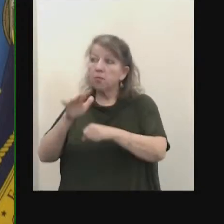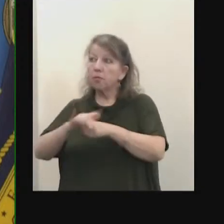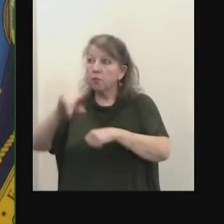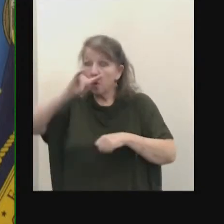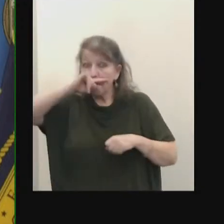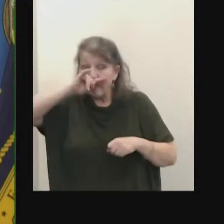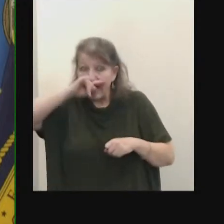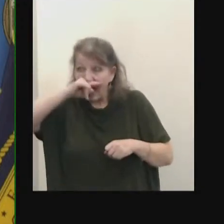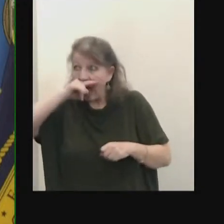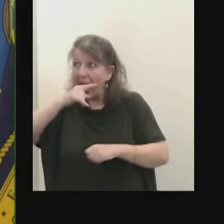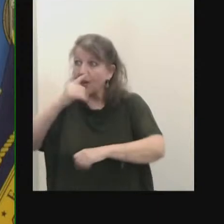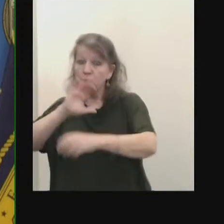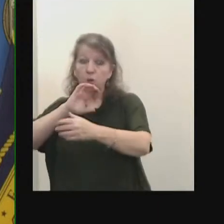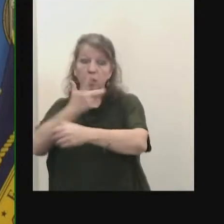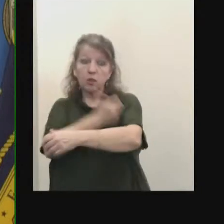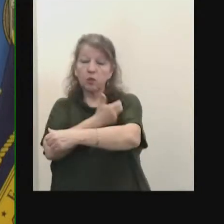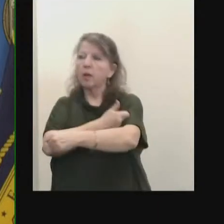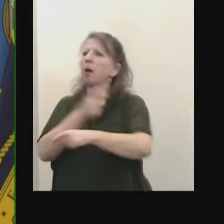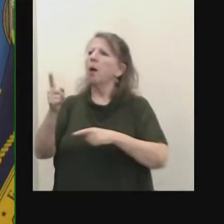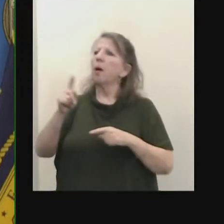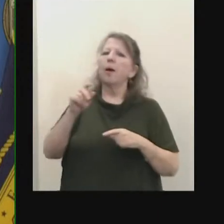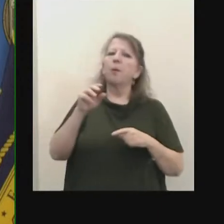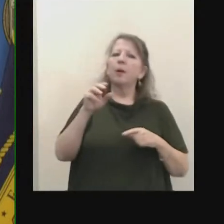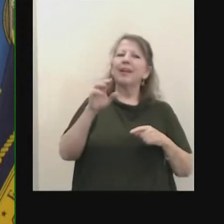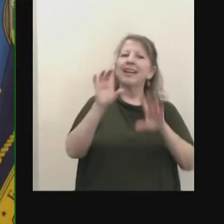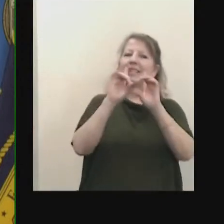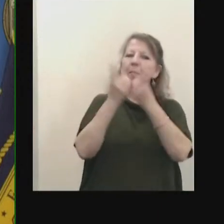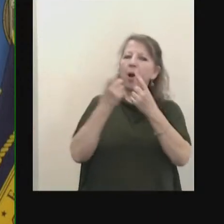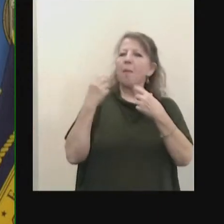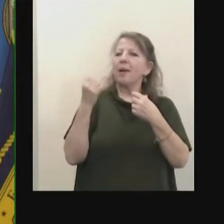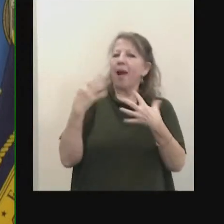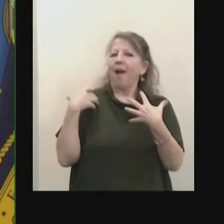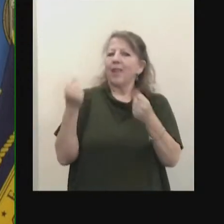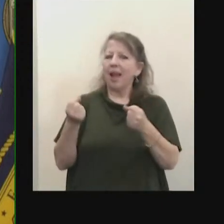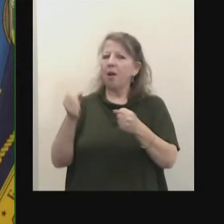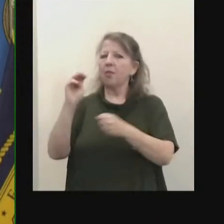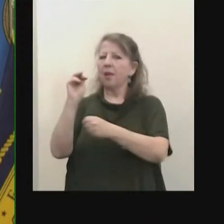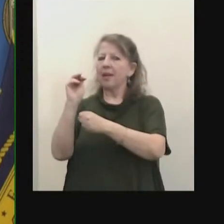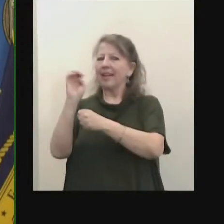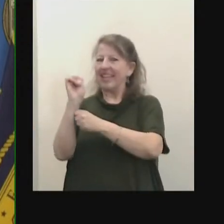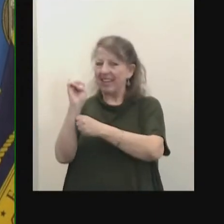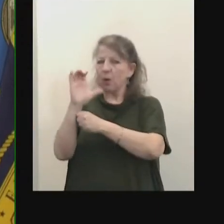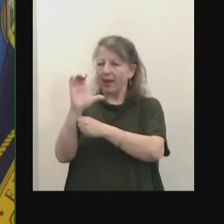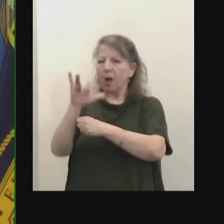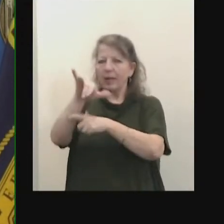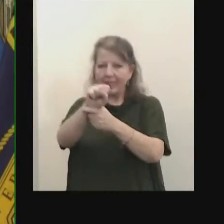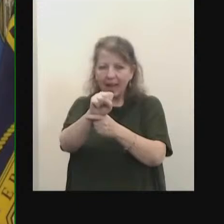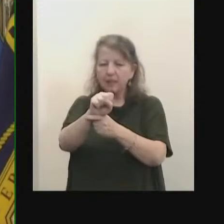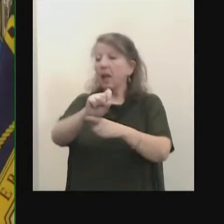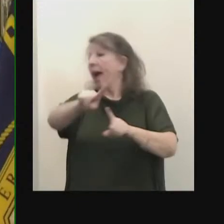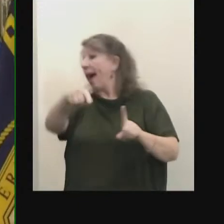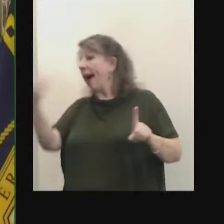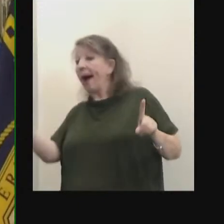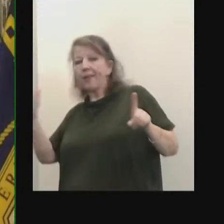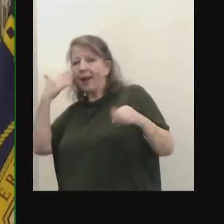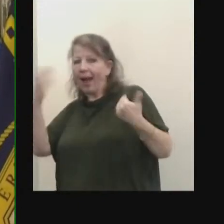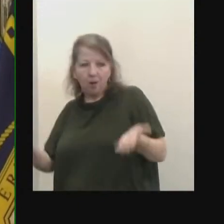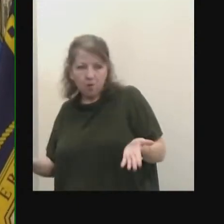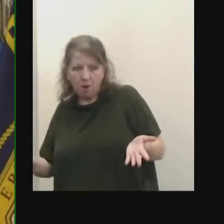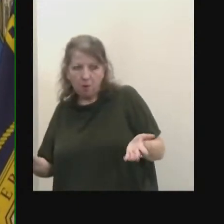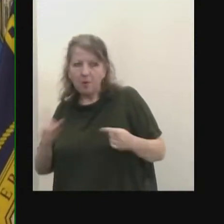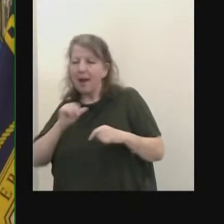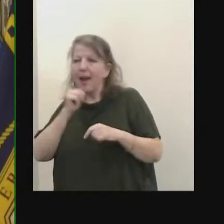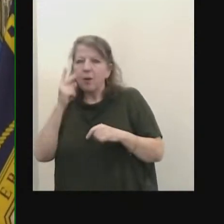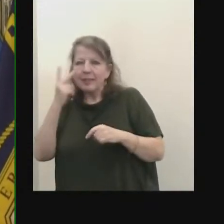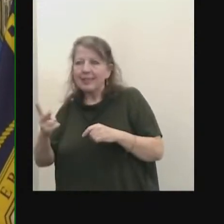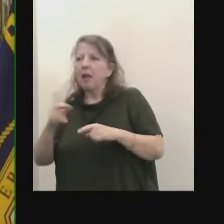Yes, yes. Well, the county Department of Health does. I can't say what others have because I haven't seen that data. I don't know,